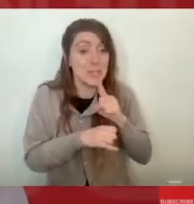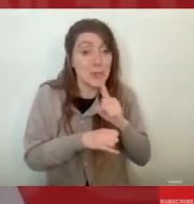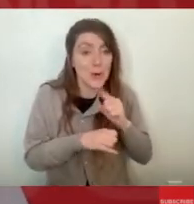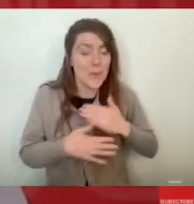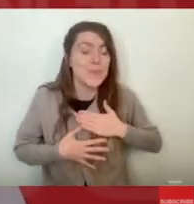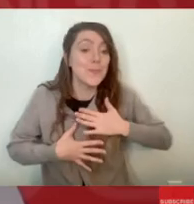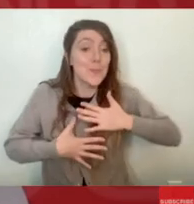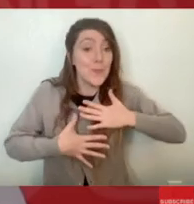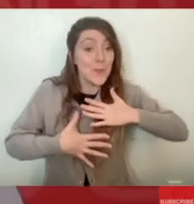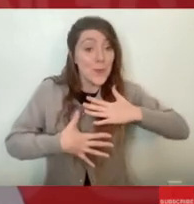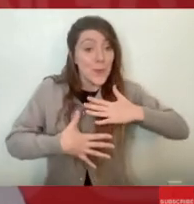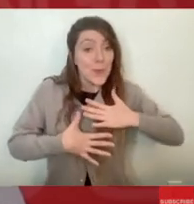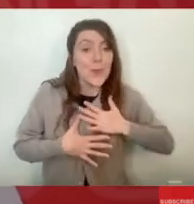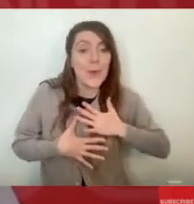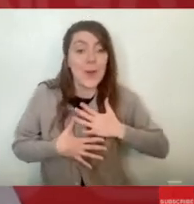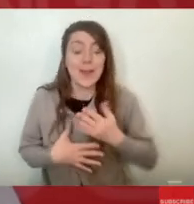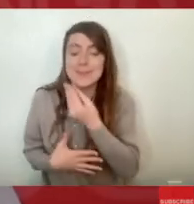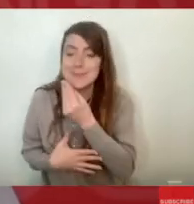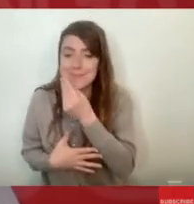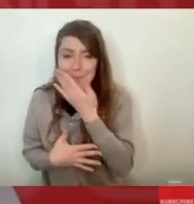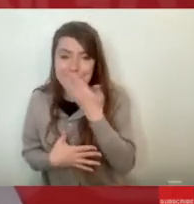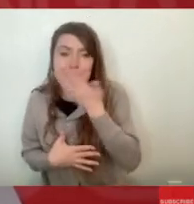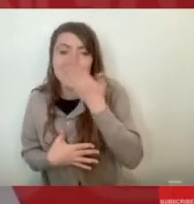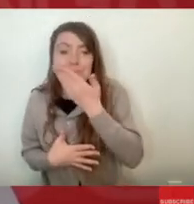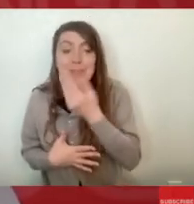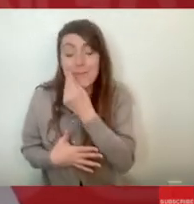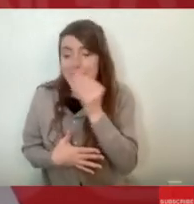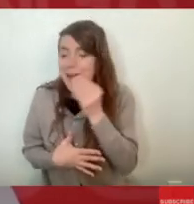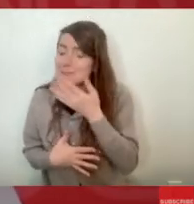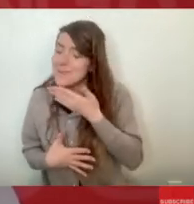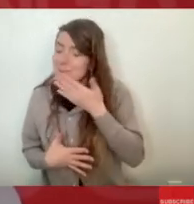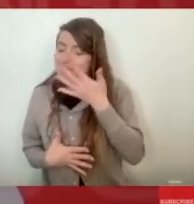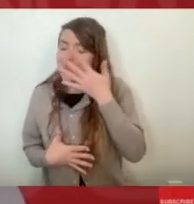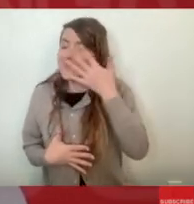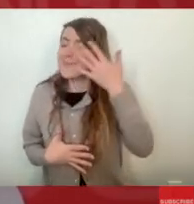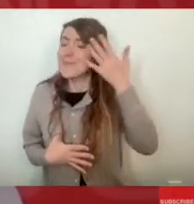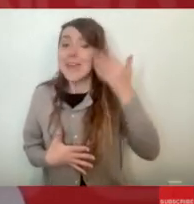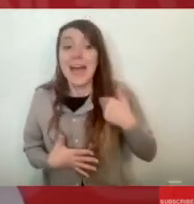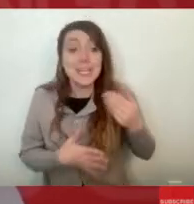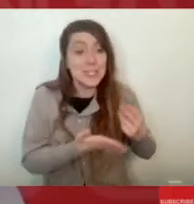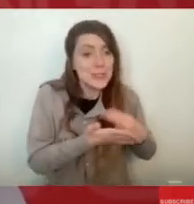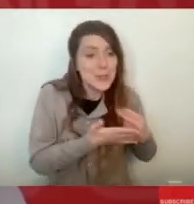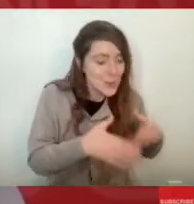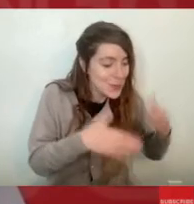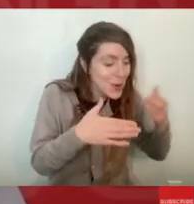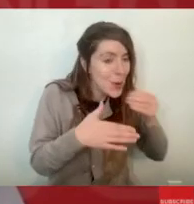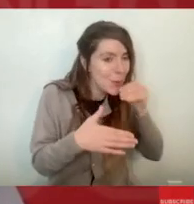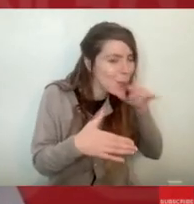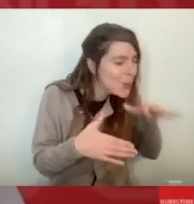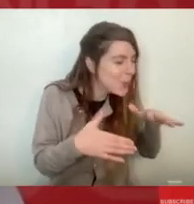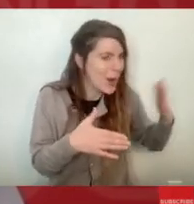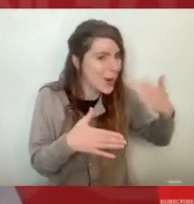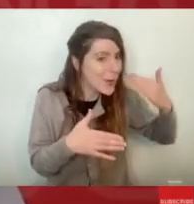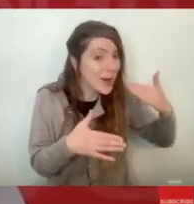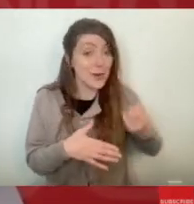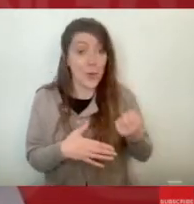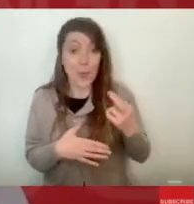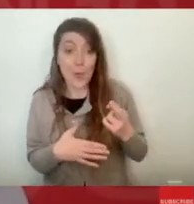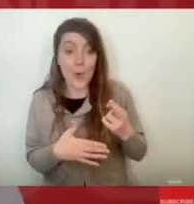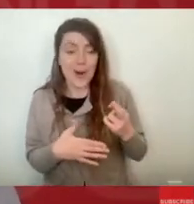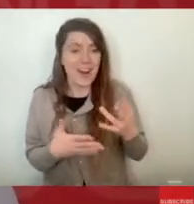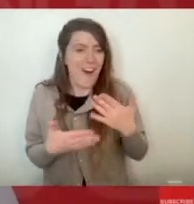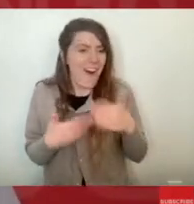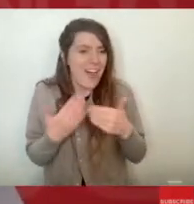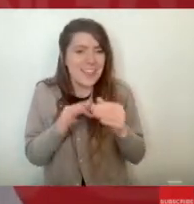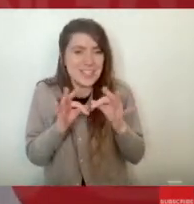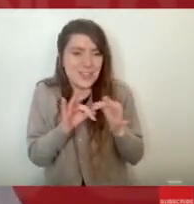flowers, cool the soup, calm all the noise. Maybe do some cloud gazing and just be grateful for all those simple